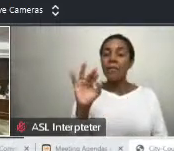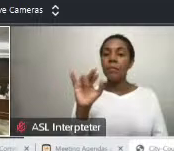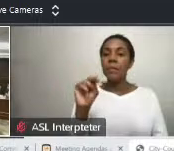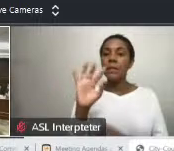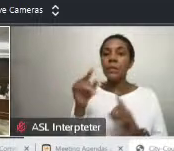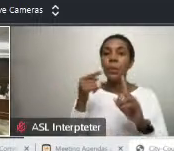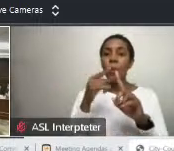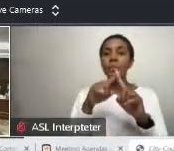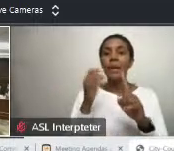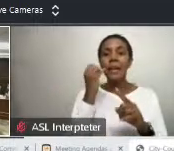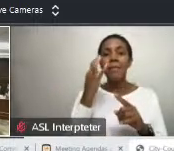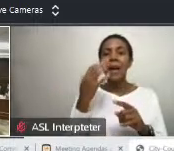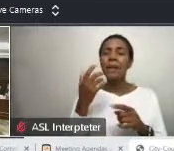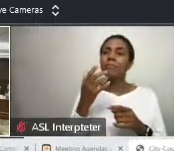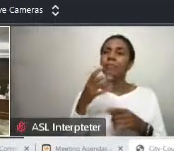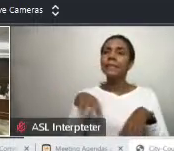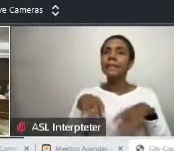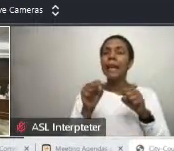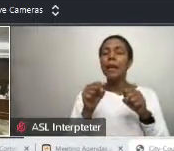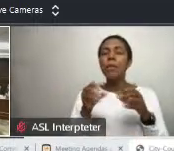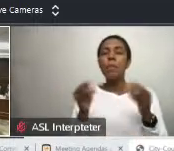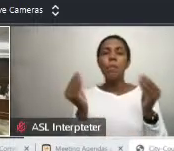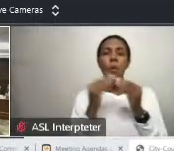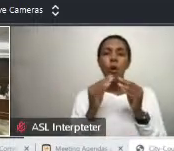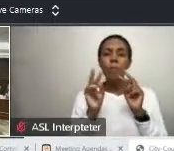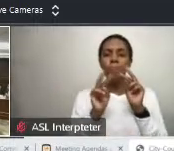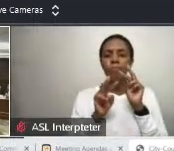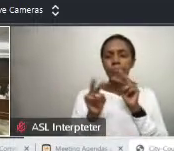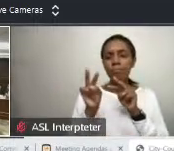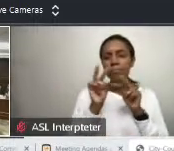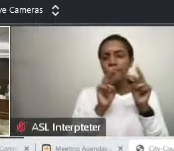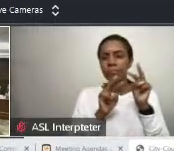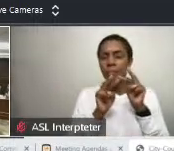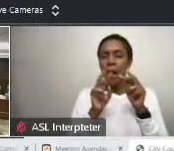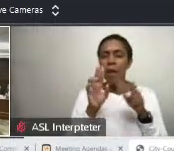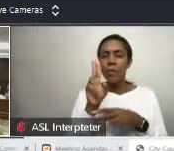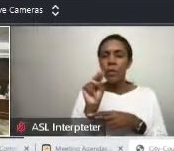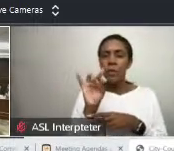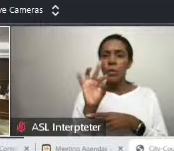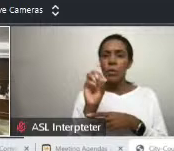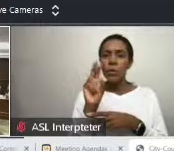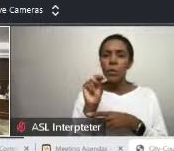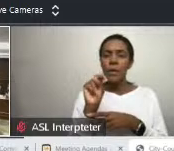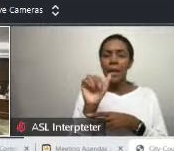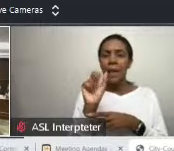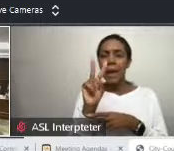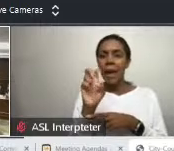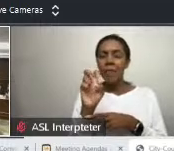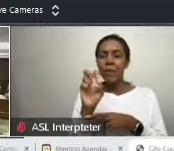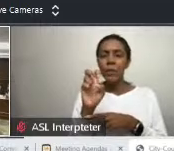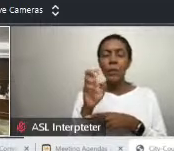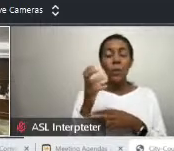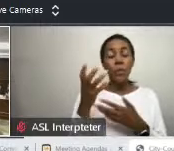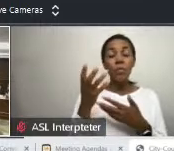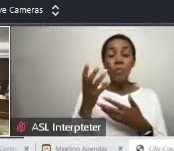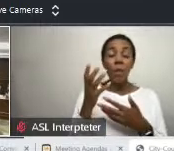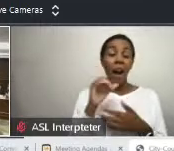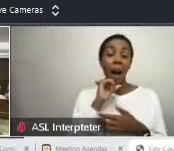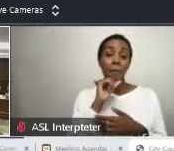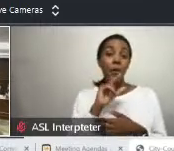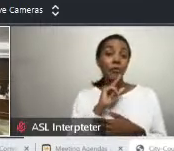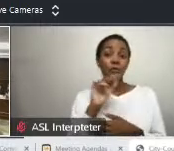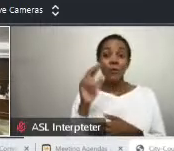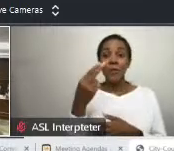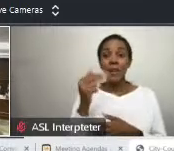of what's best for Union Avenue and Central Gardens over the lifespan of that product, I'm not sure Hampton Inn gets it done for